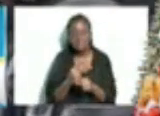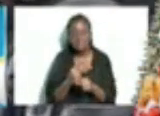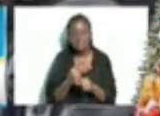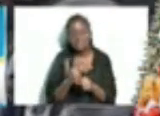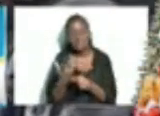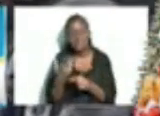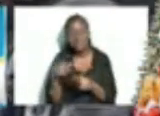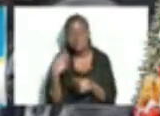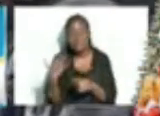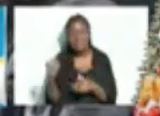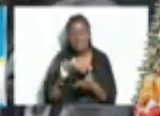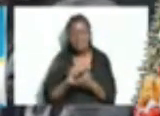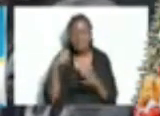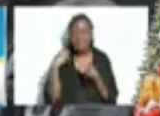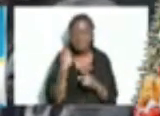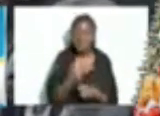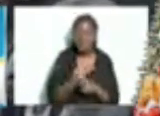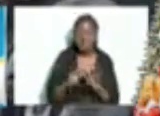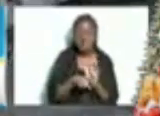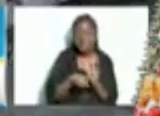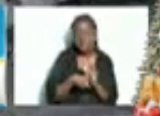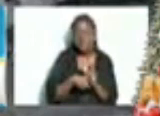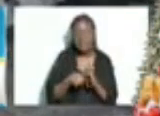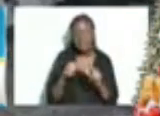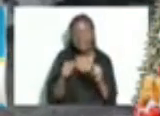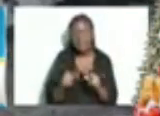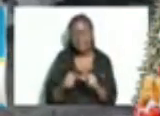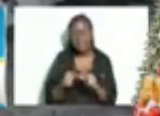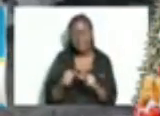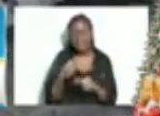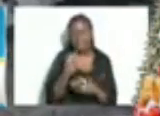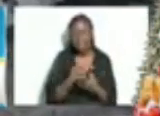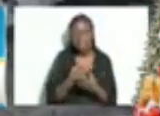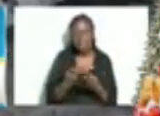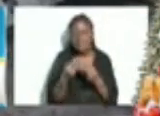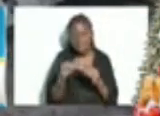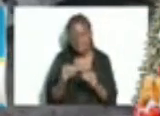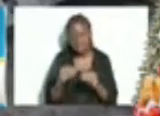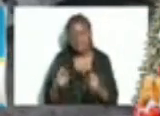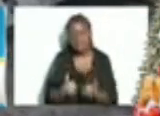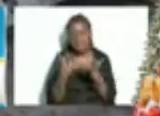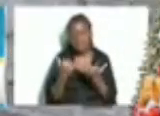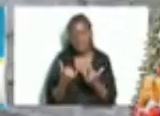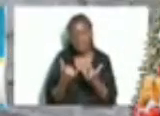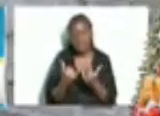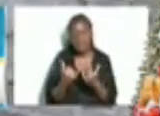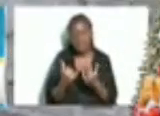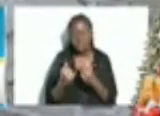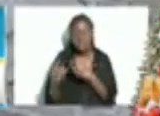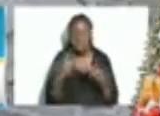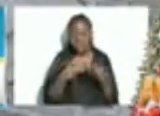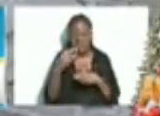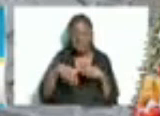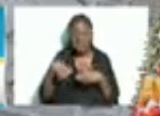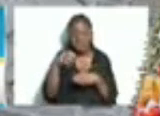negatively impact the local economy. The main one right now exercising our mind is the unrest in Europe with the Ukraine war, and as well